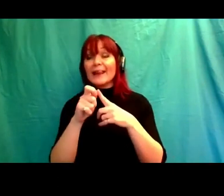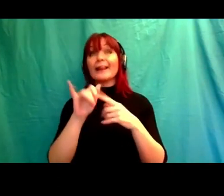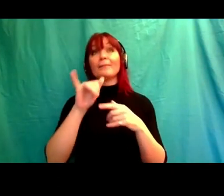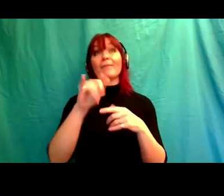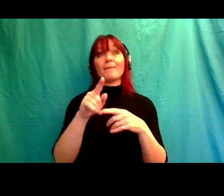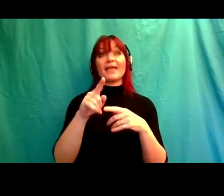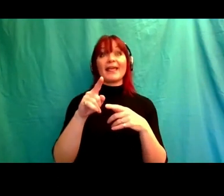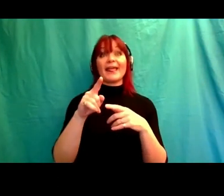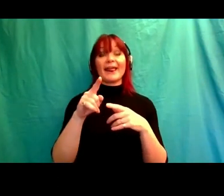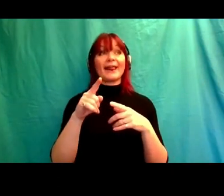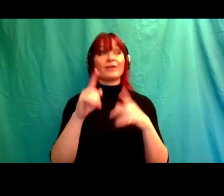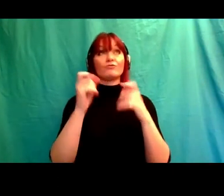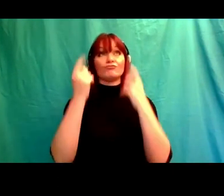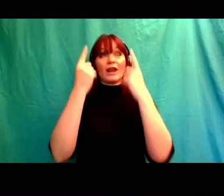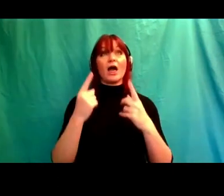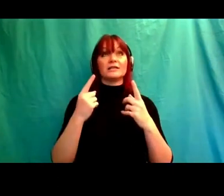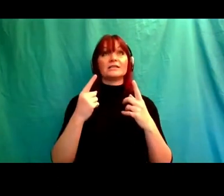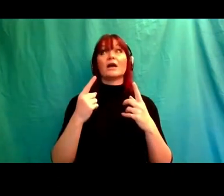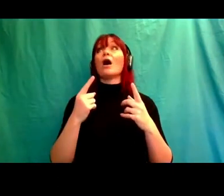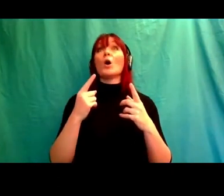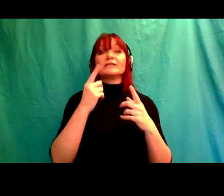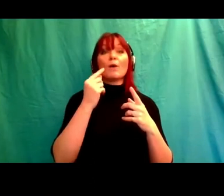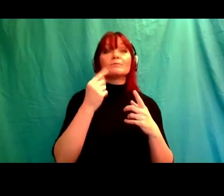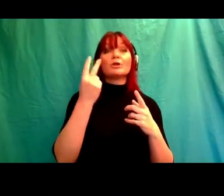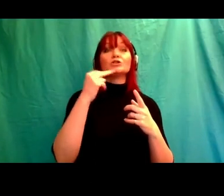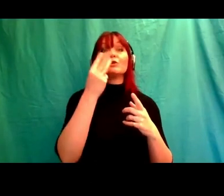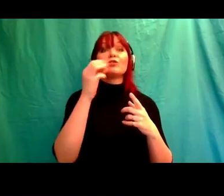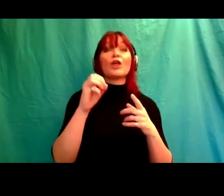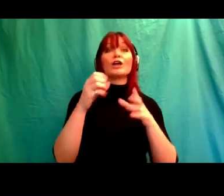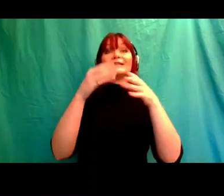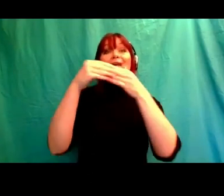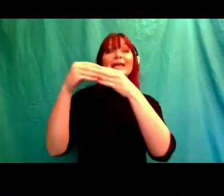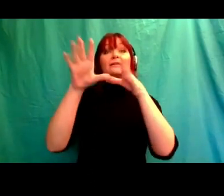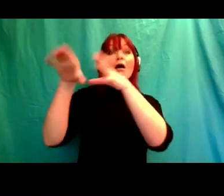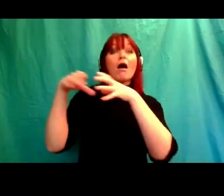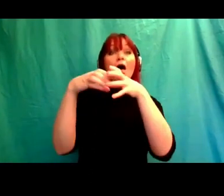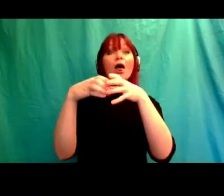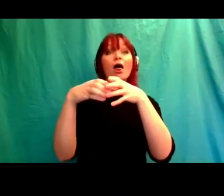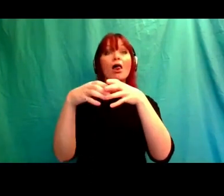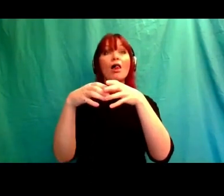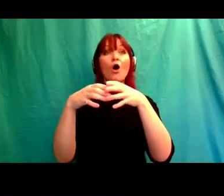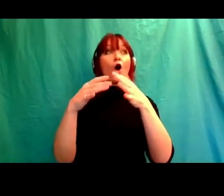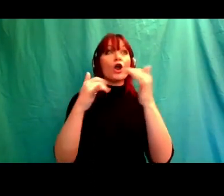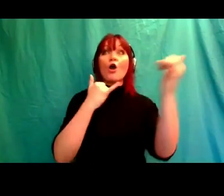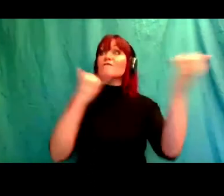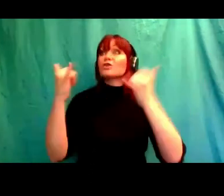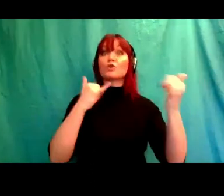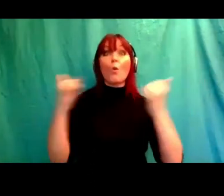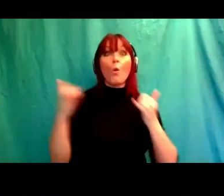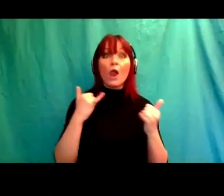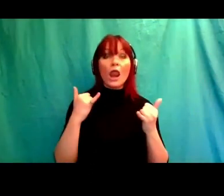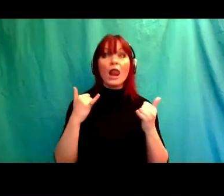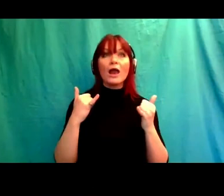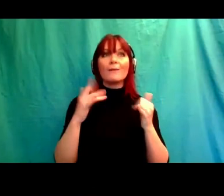hits the fan, we can get the 230 leaders of secondary care providers on a group phone call or conference call. It's harder to do that